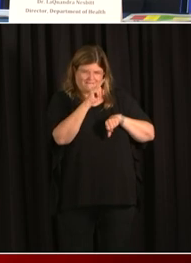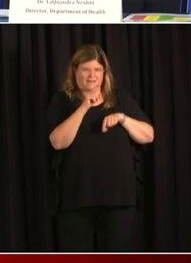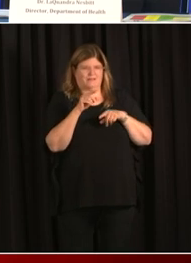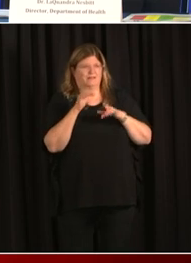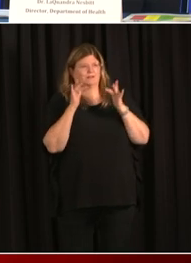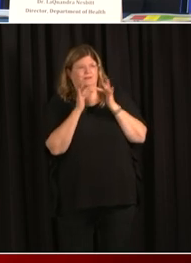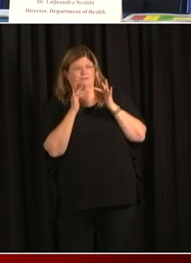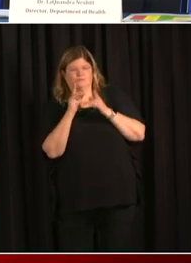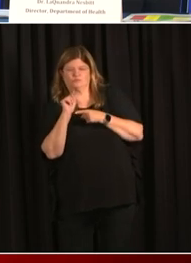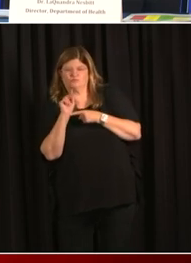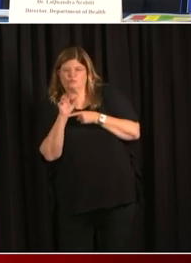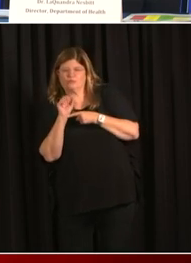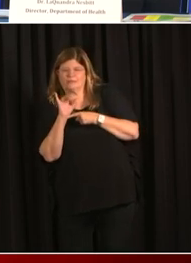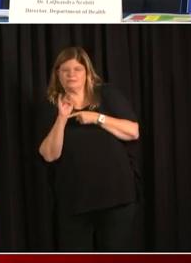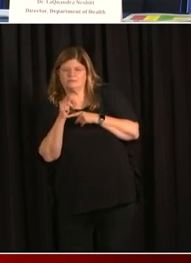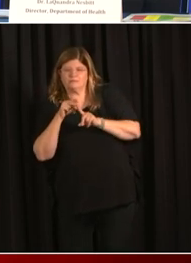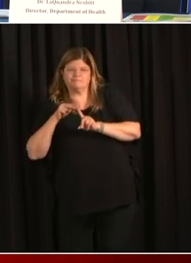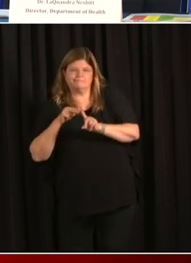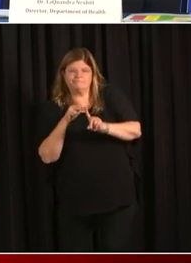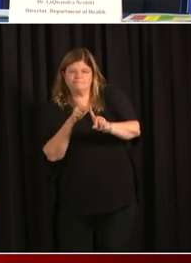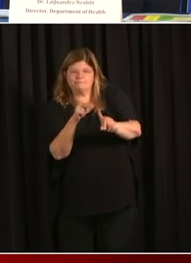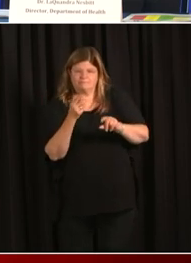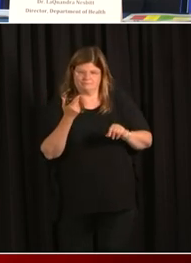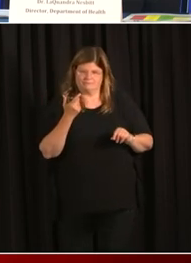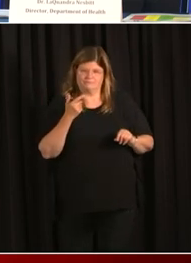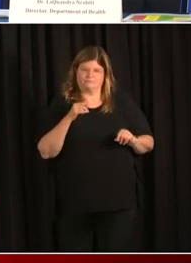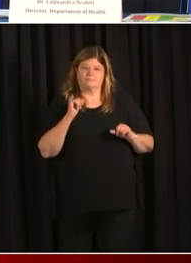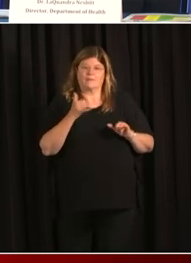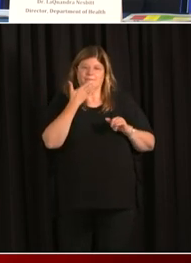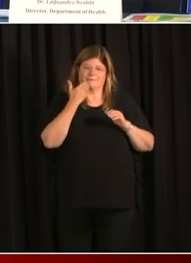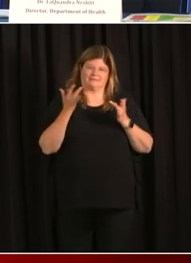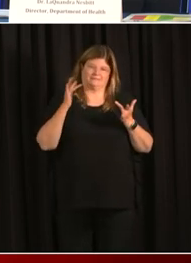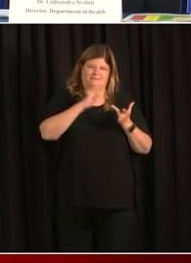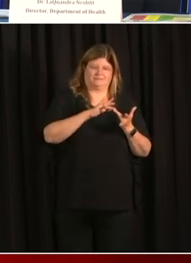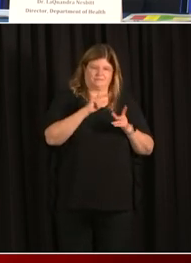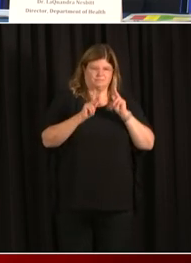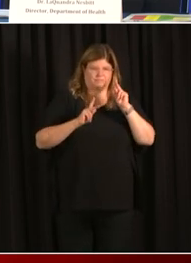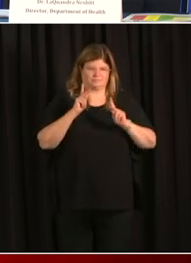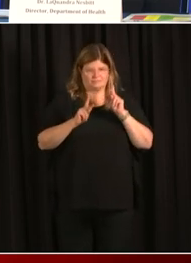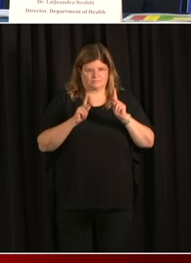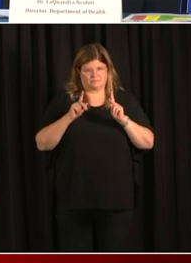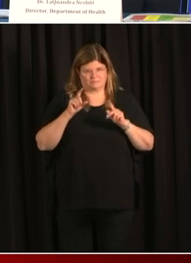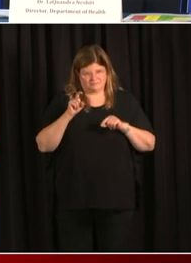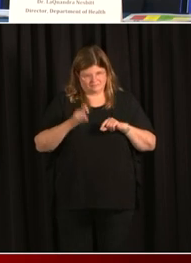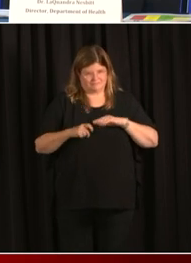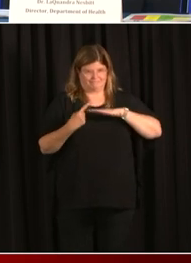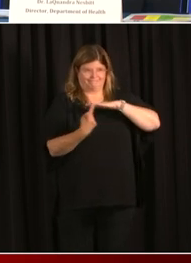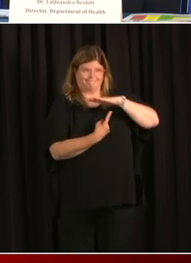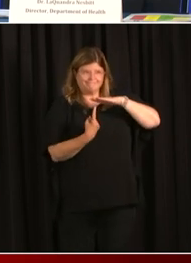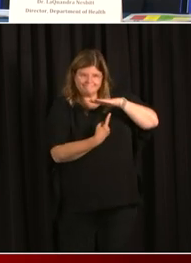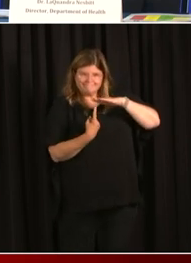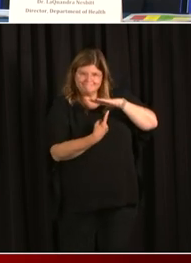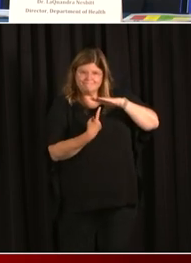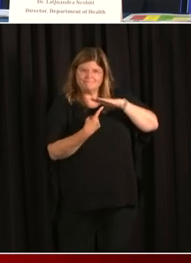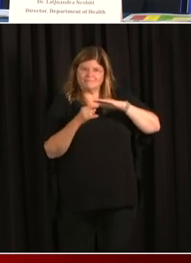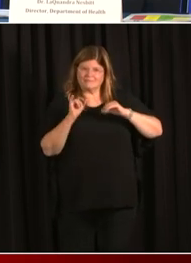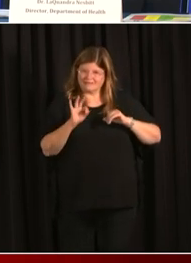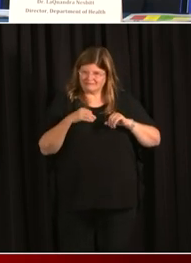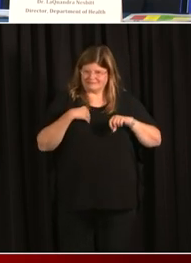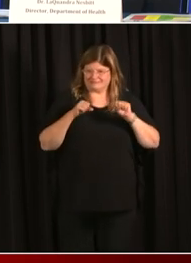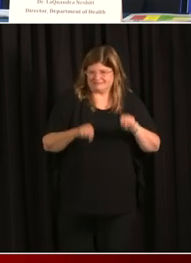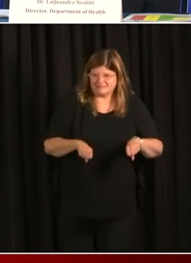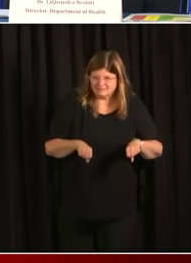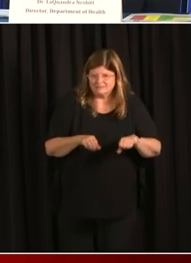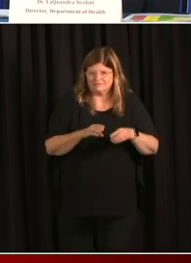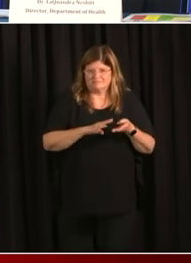know that we are better able to get to people who need to be quarantined if we can complete interviews